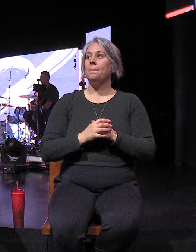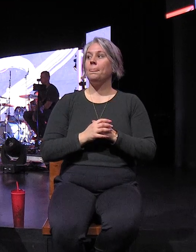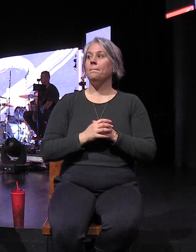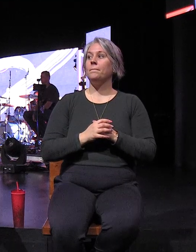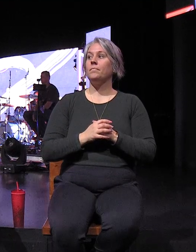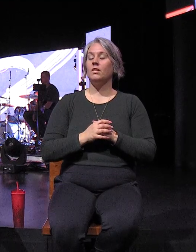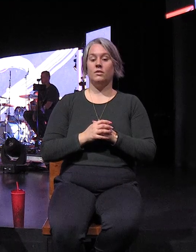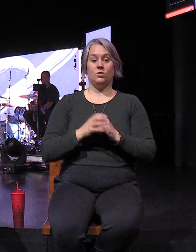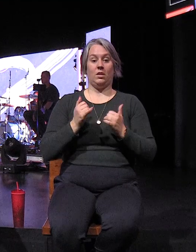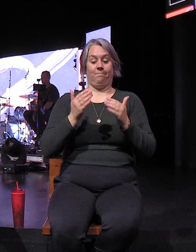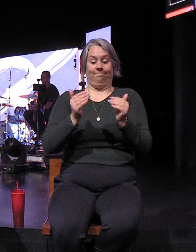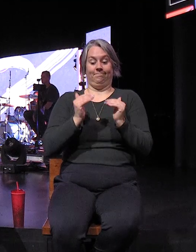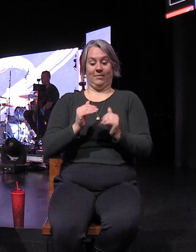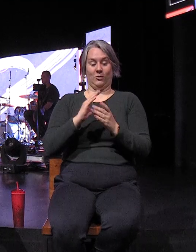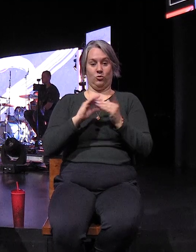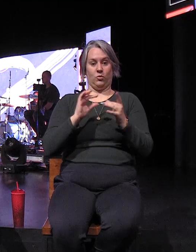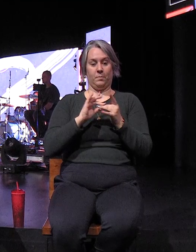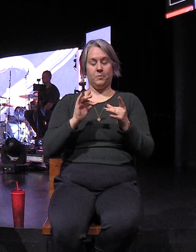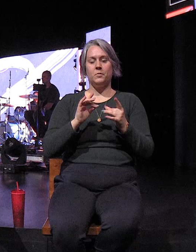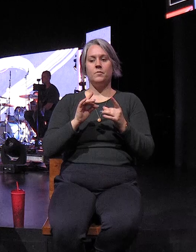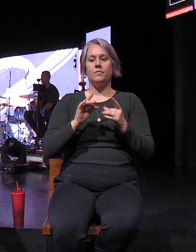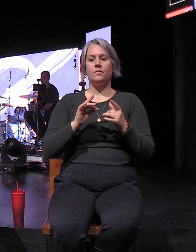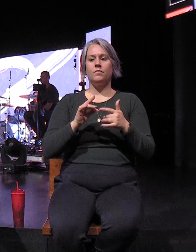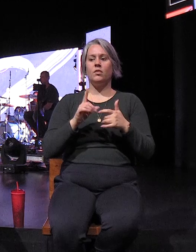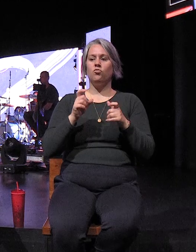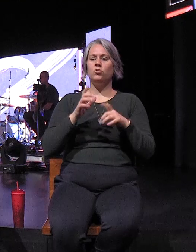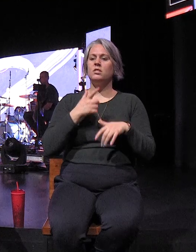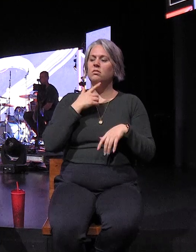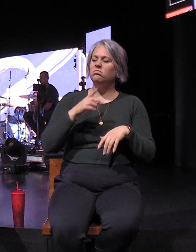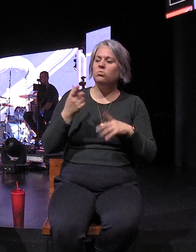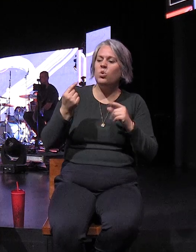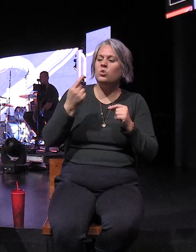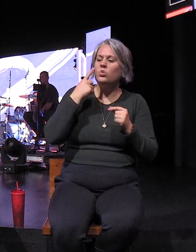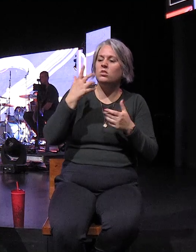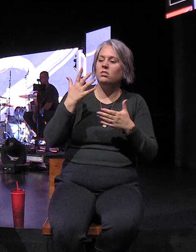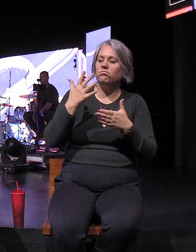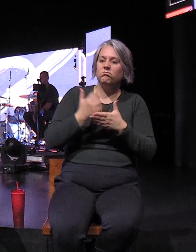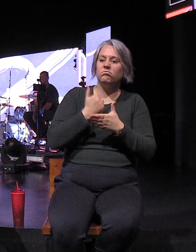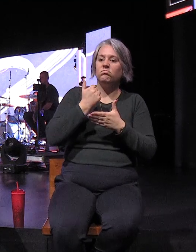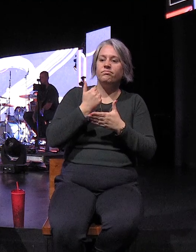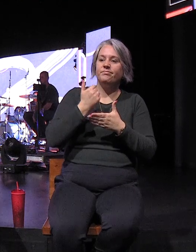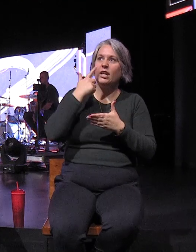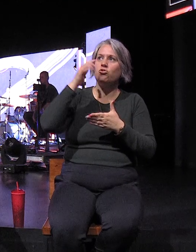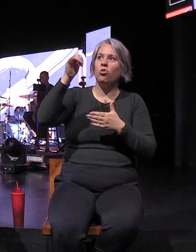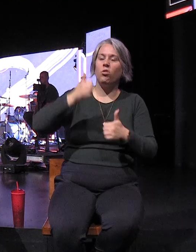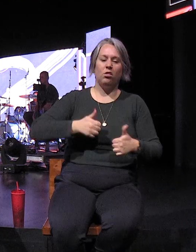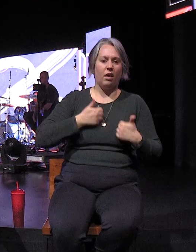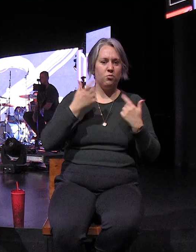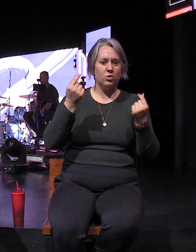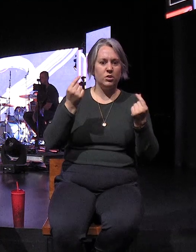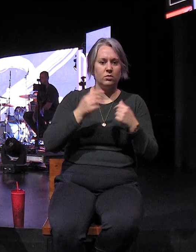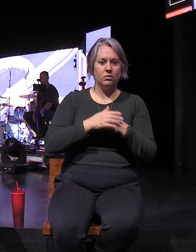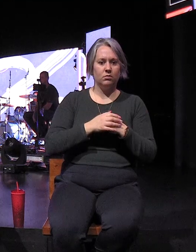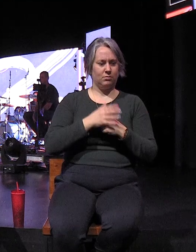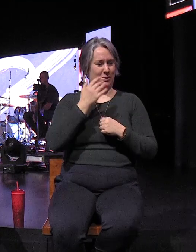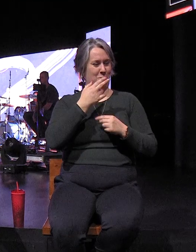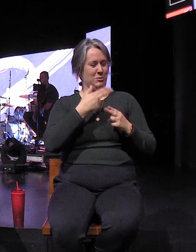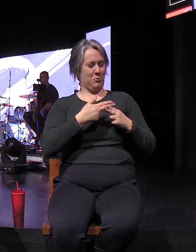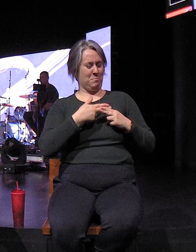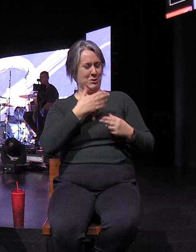ruler asked him, saying, good teacher, what shall I do to inherit eternal life? So Jesus said to him, why do you call me